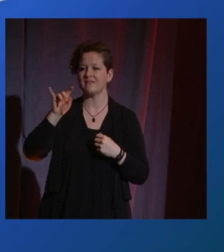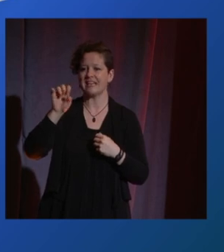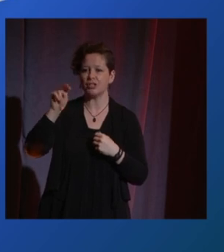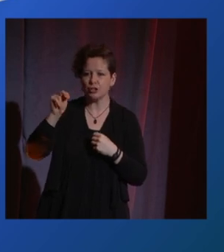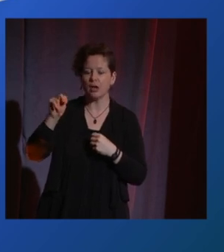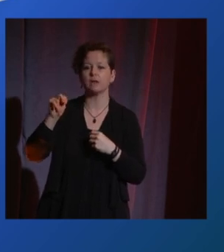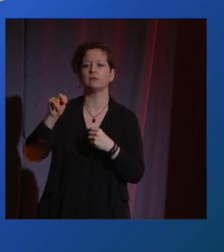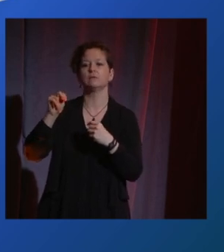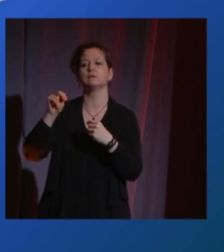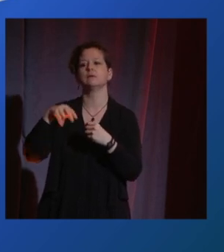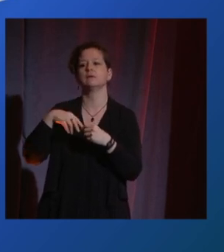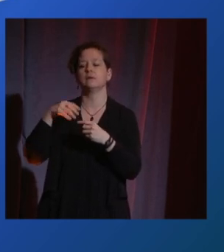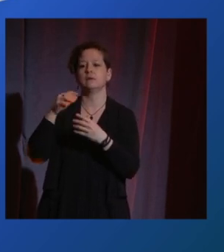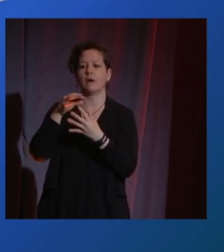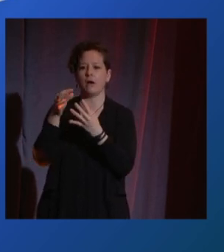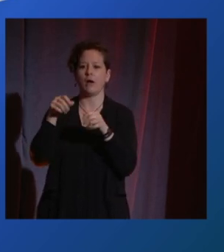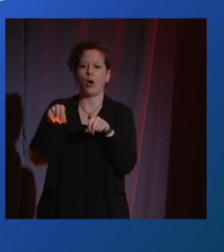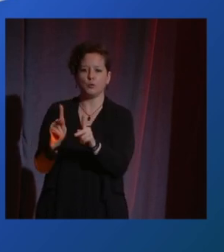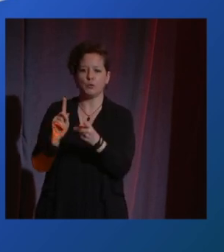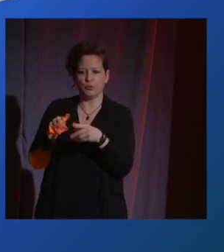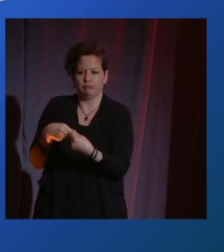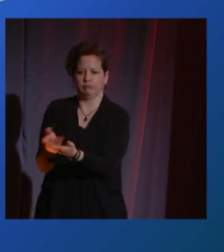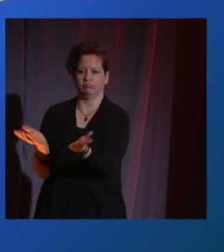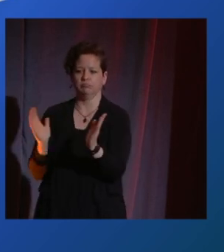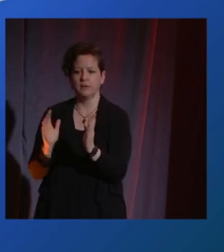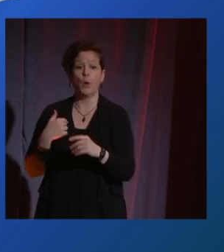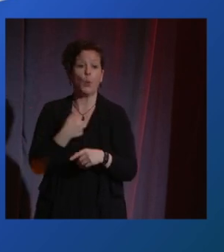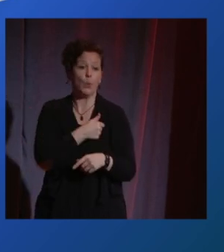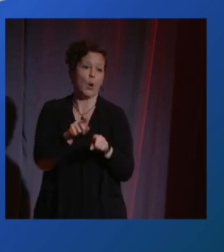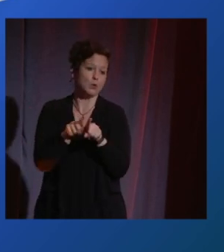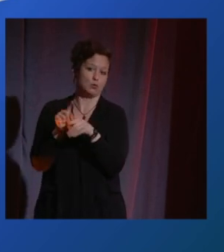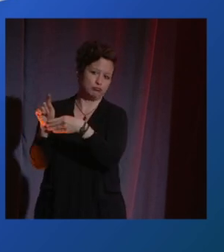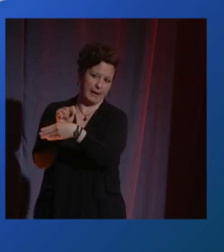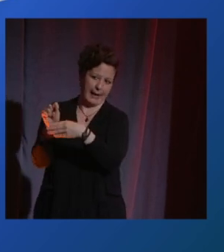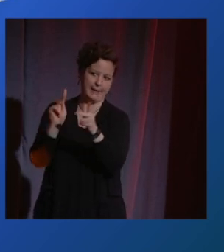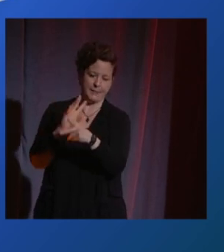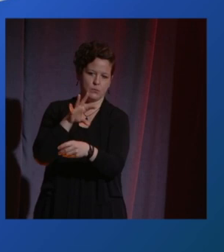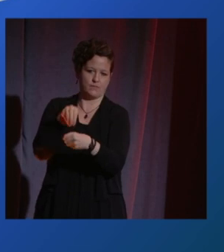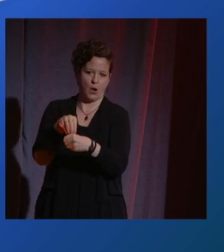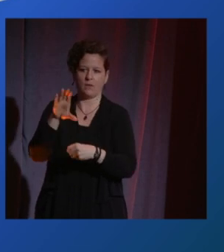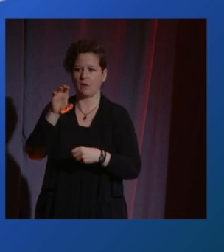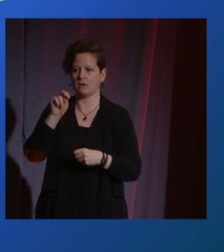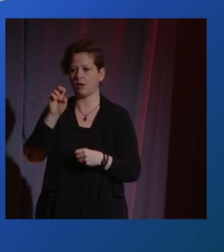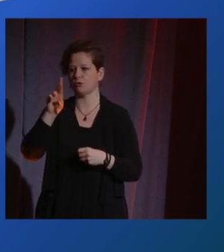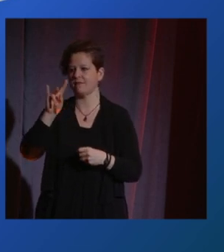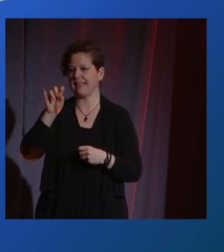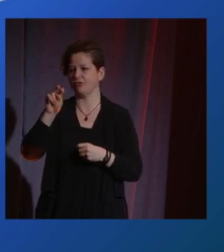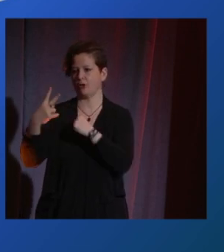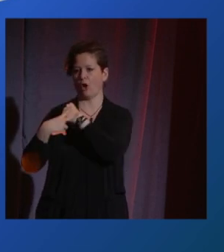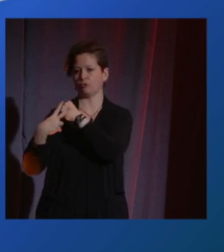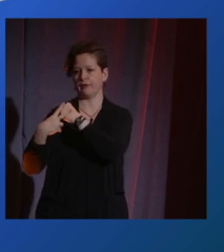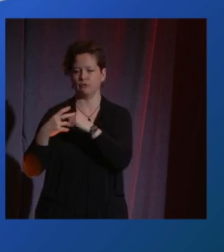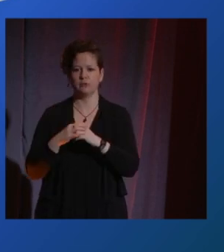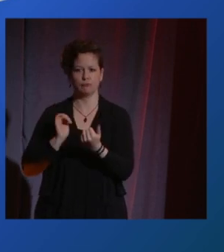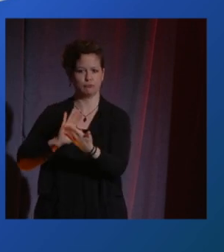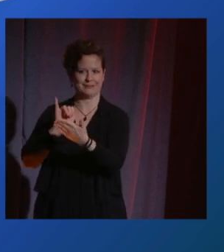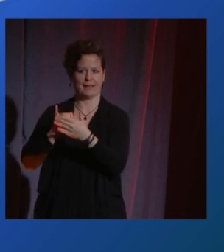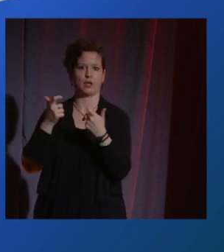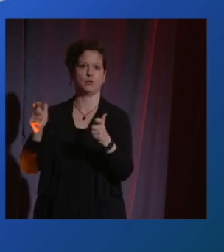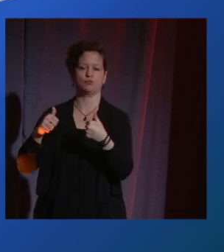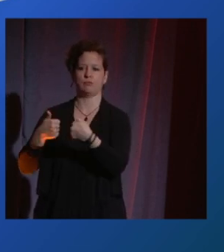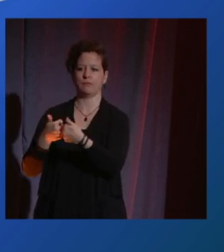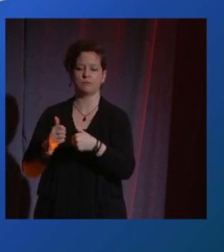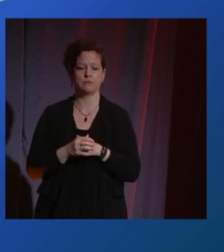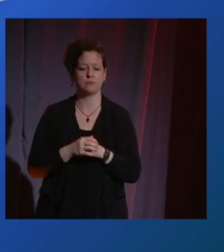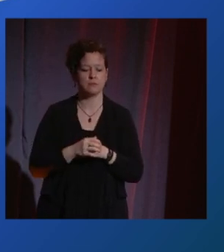software way to and train people to do conservation and address that big challenge uh and